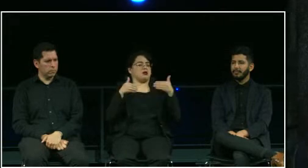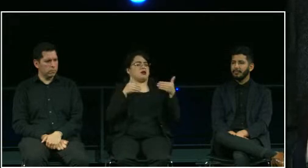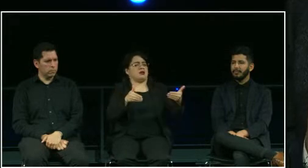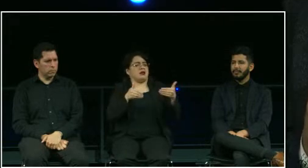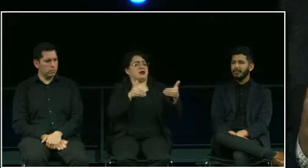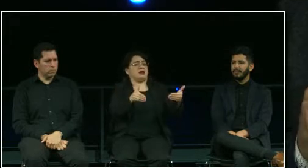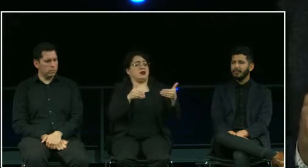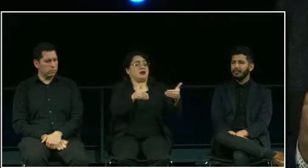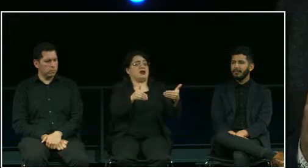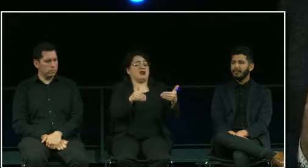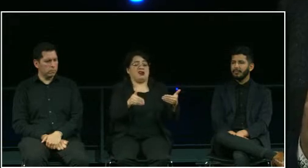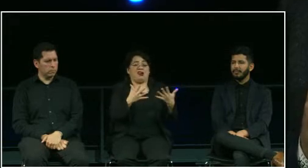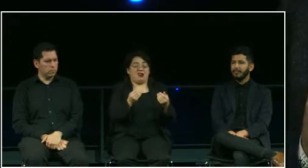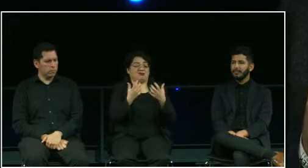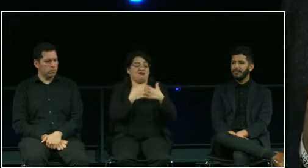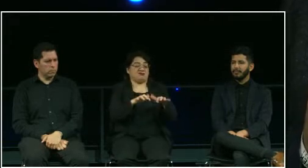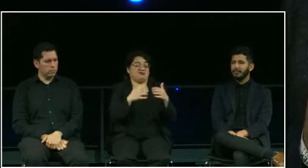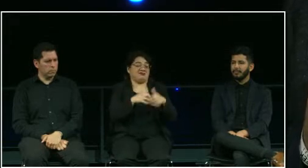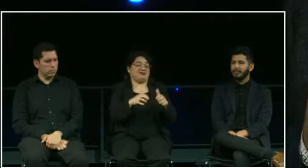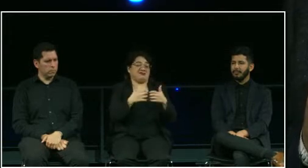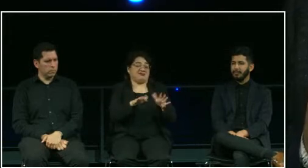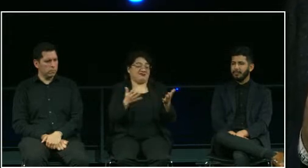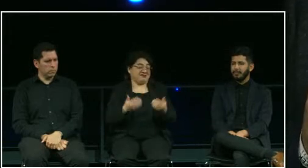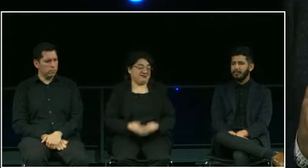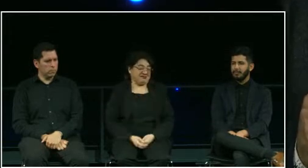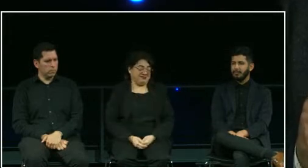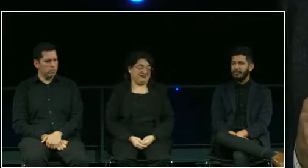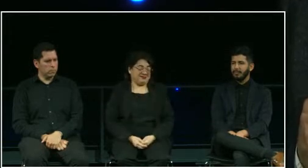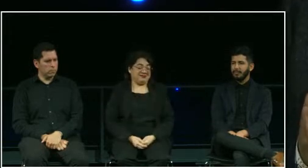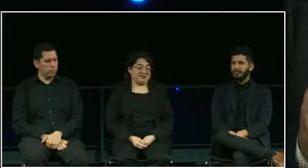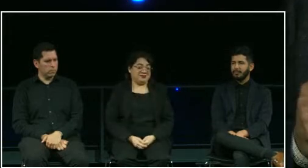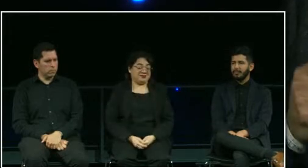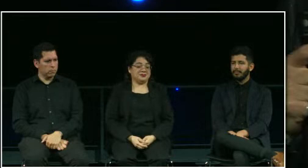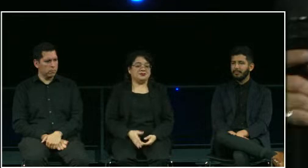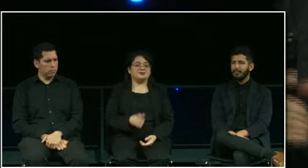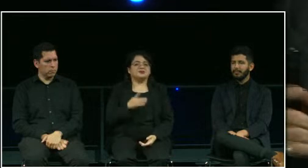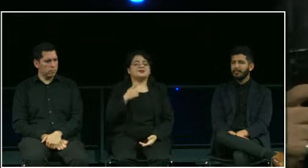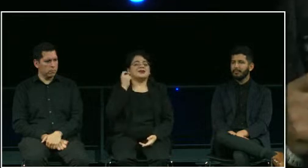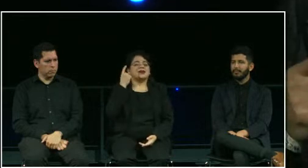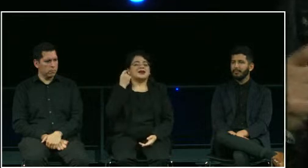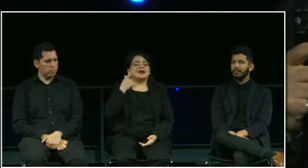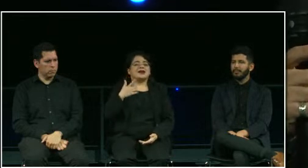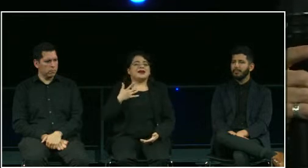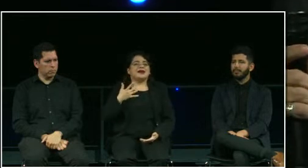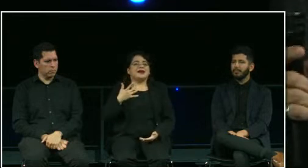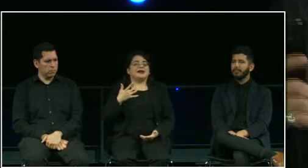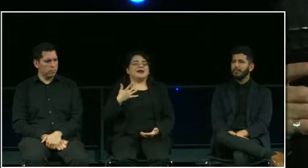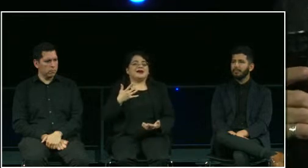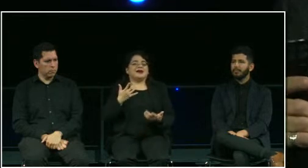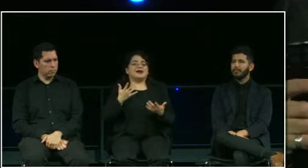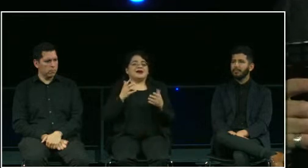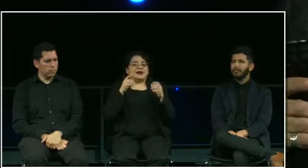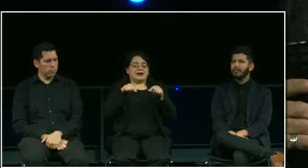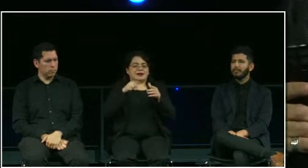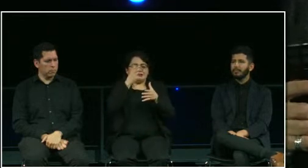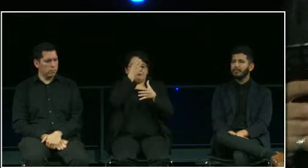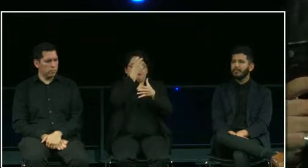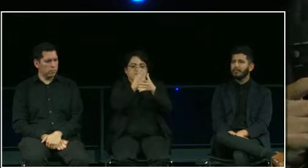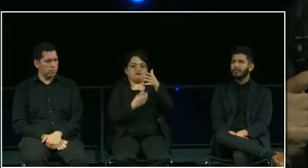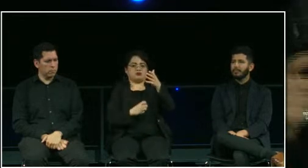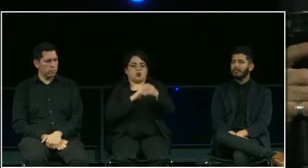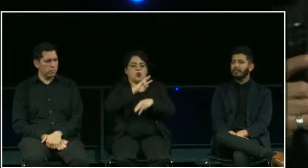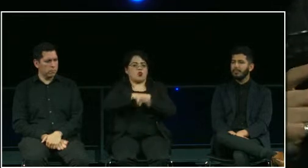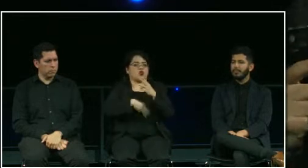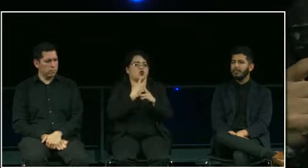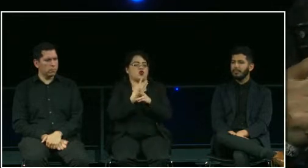with. And I think it shows in, because it feels like it's this amazing immersive world, but it